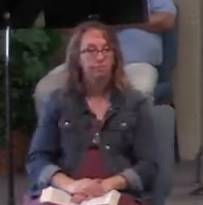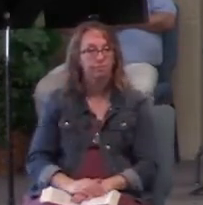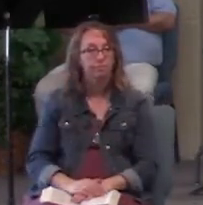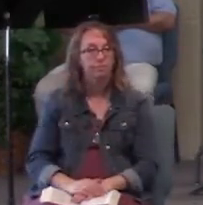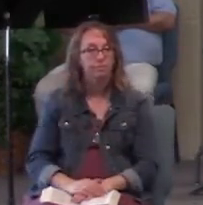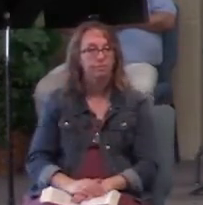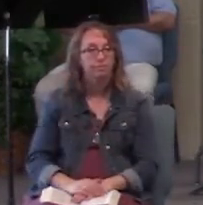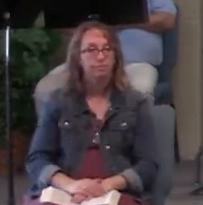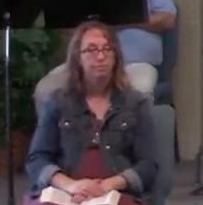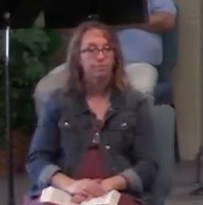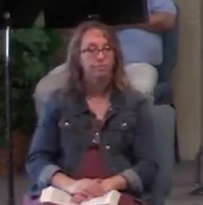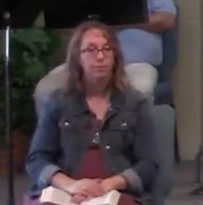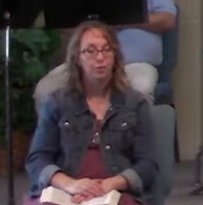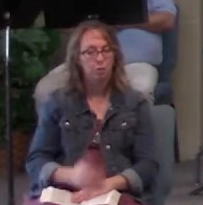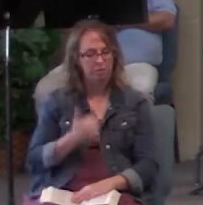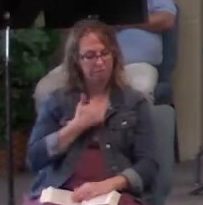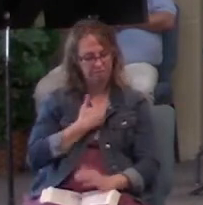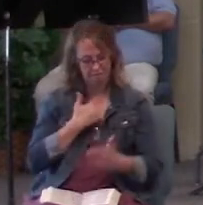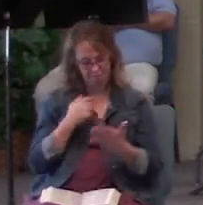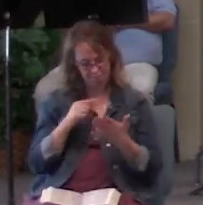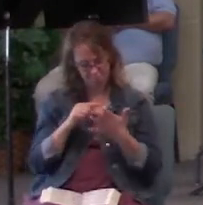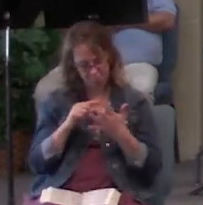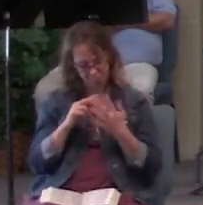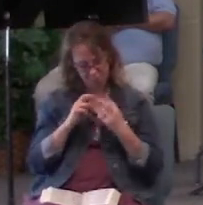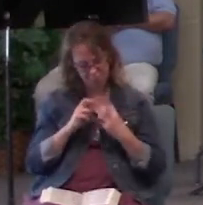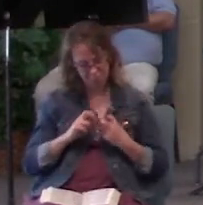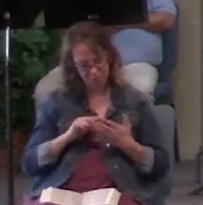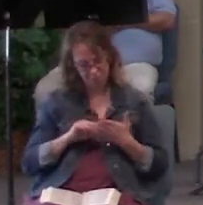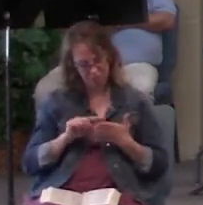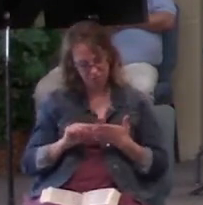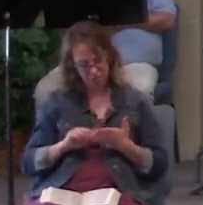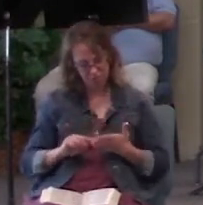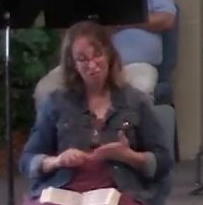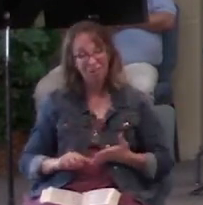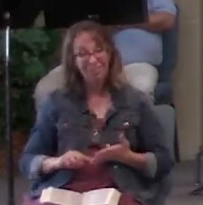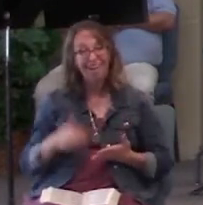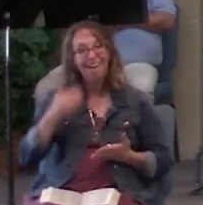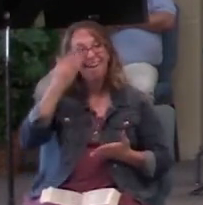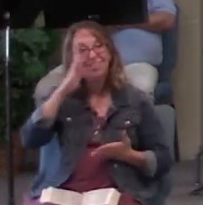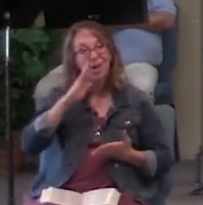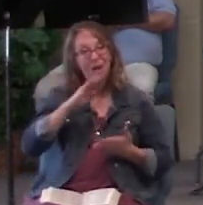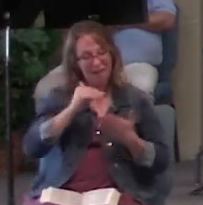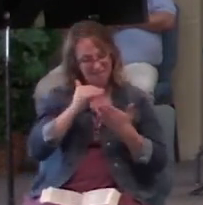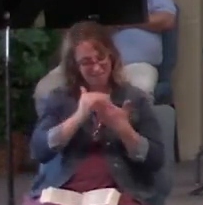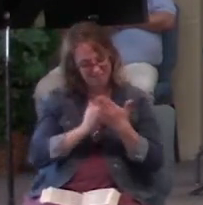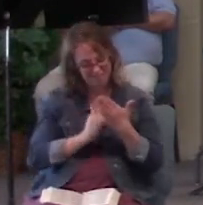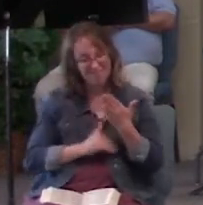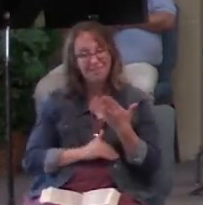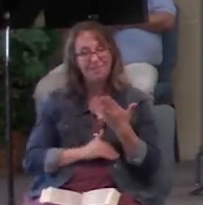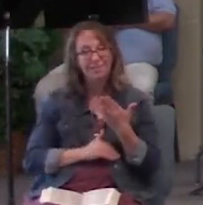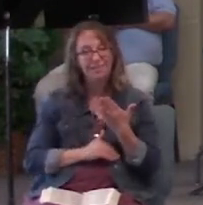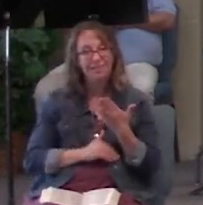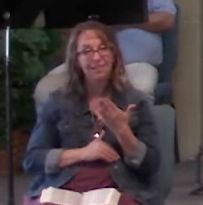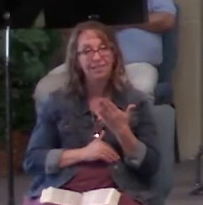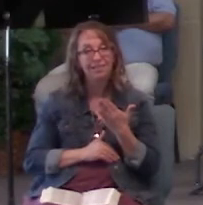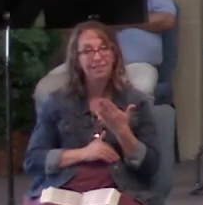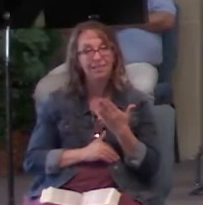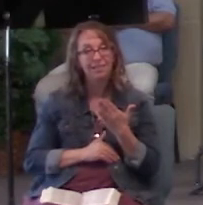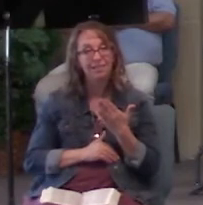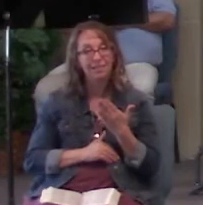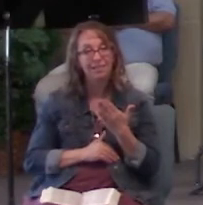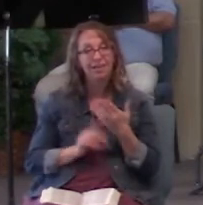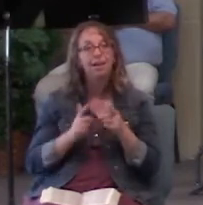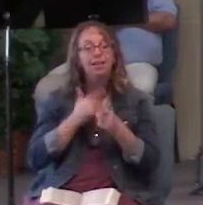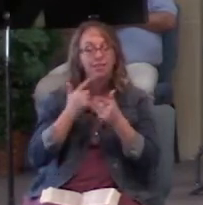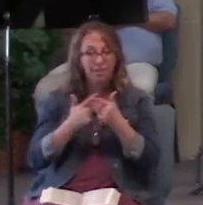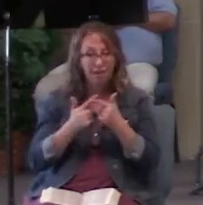Do a self checklist, a spiritual checklist, a God checklist, if you will. And then go before